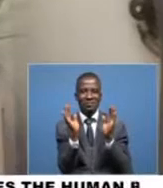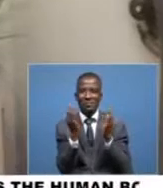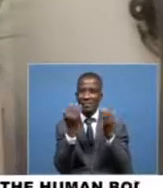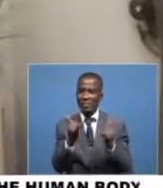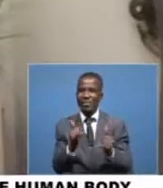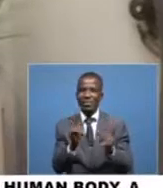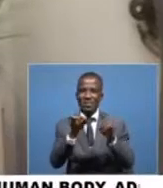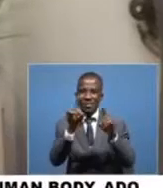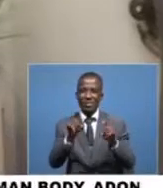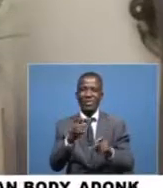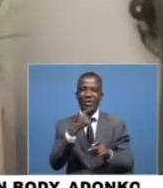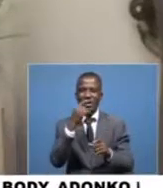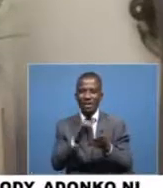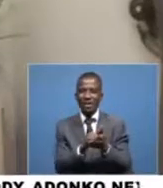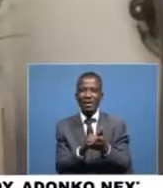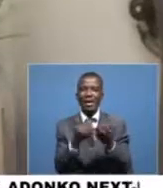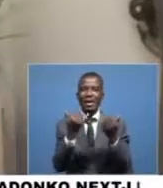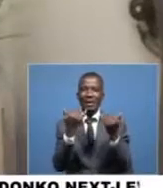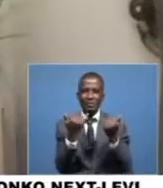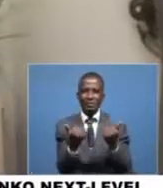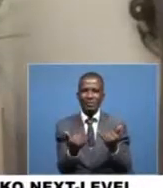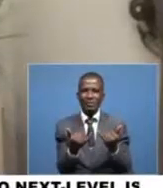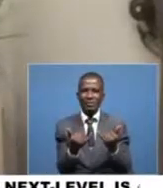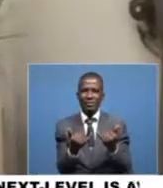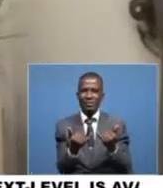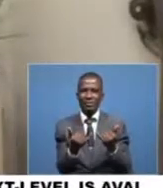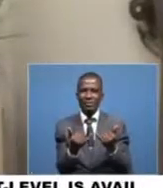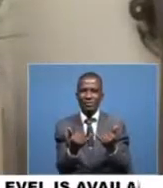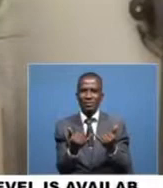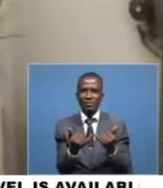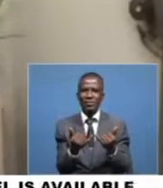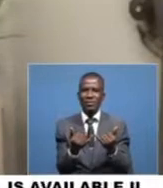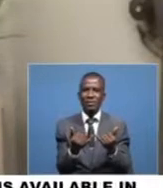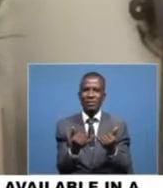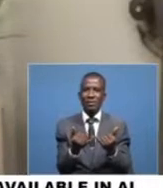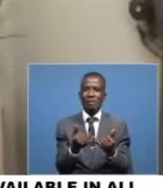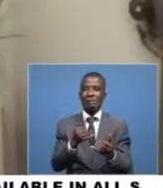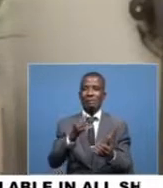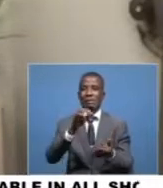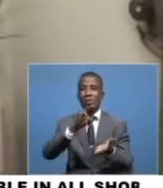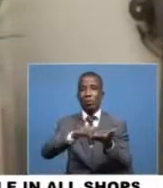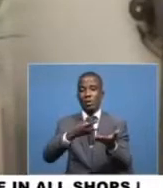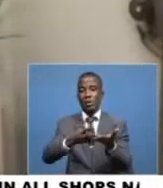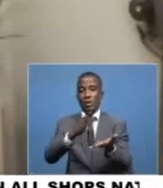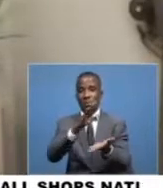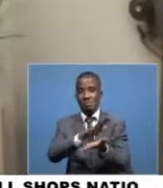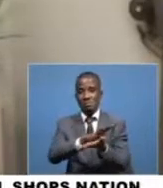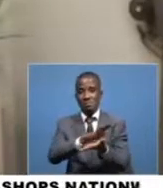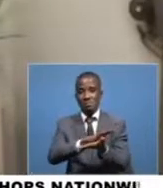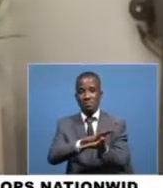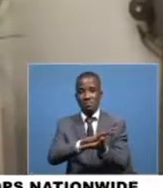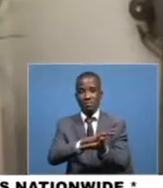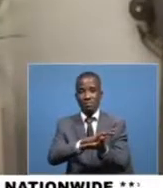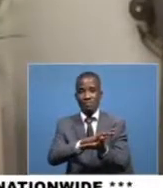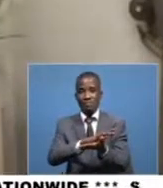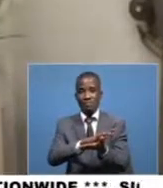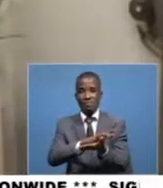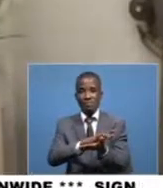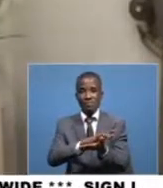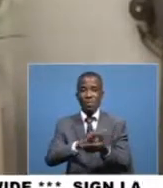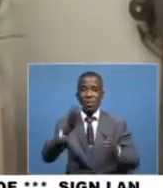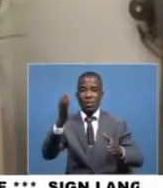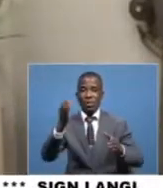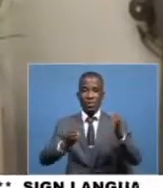now was whether, having filed and served those witness statements in compliance with the Supreme